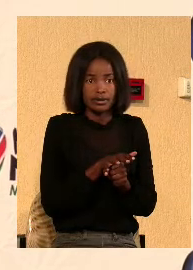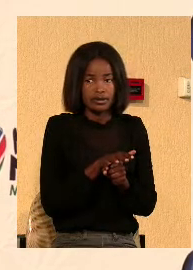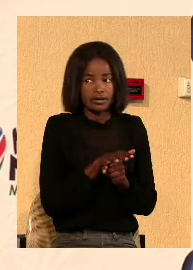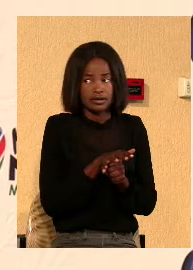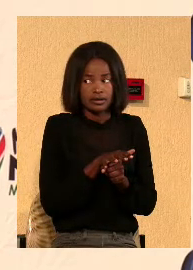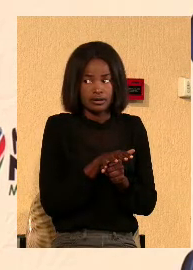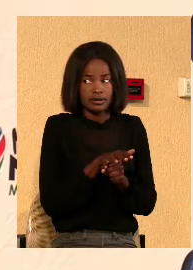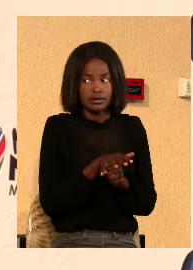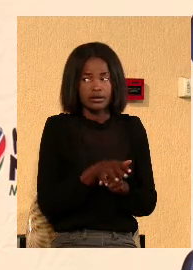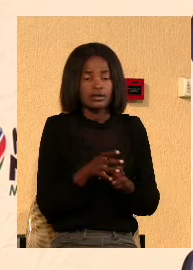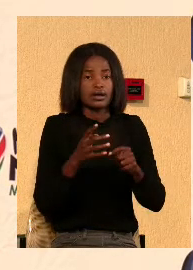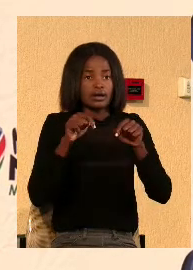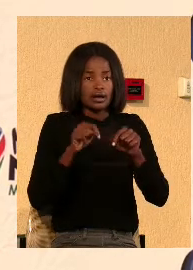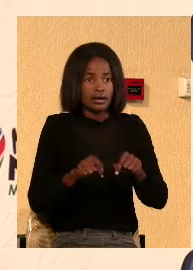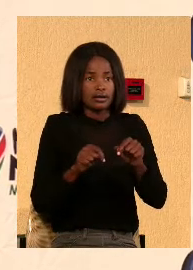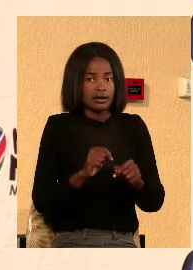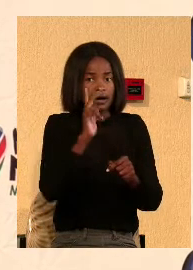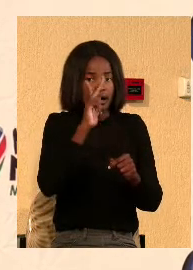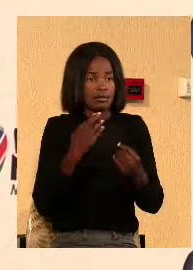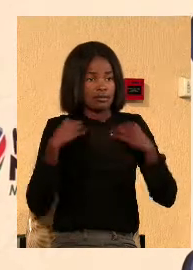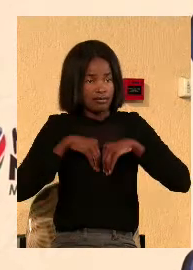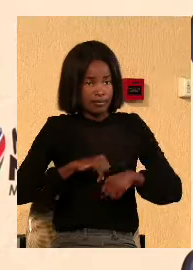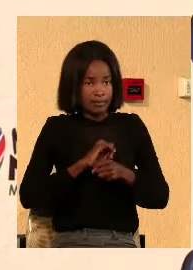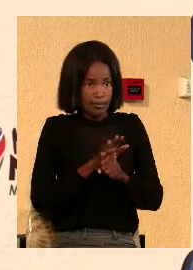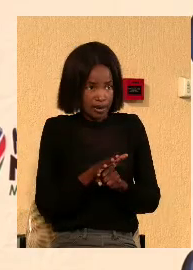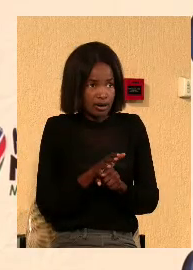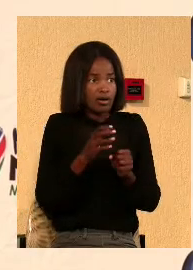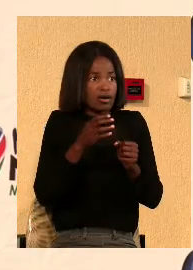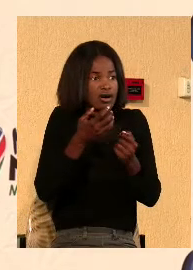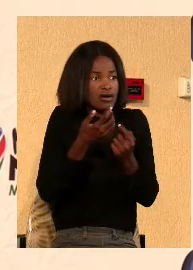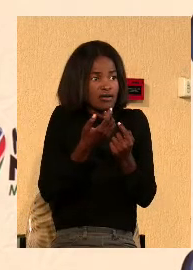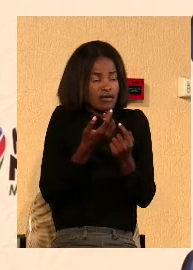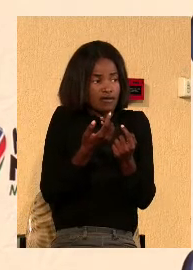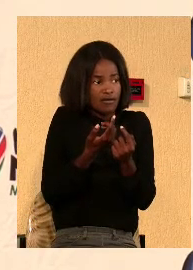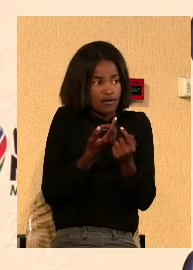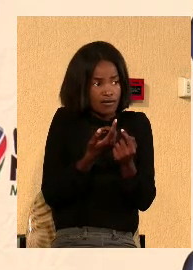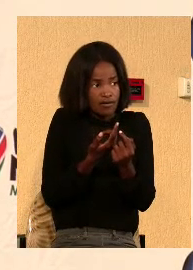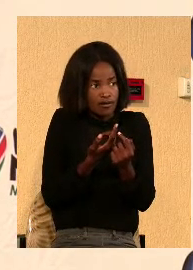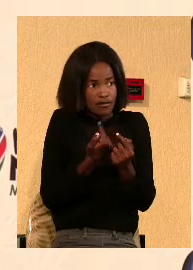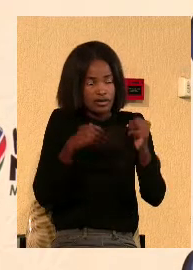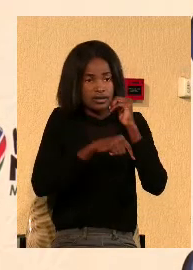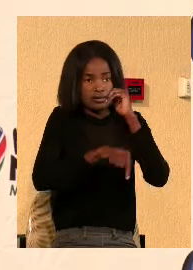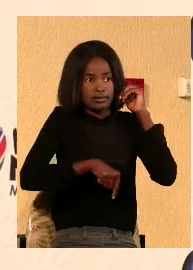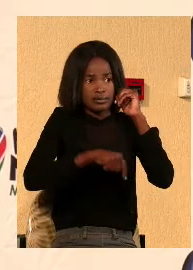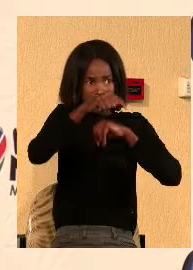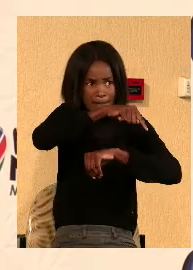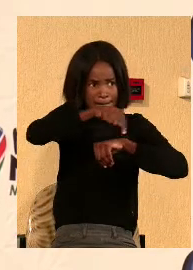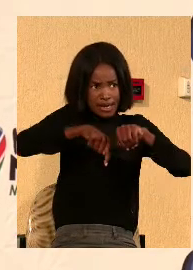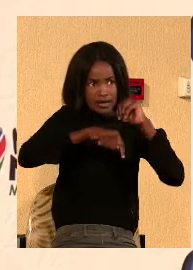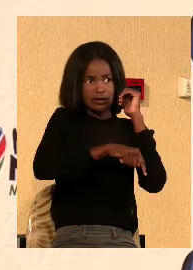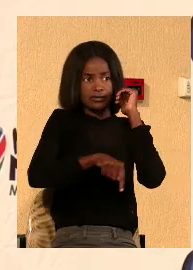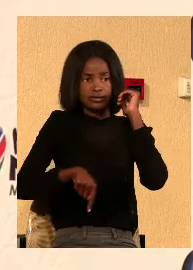been imported or locally acquired around the imported cases. Then